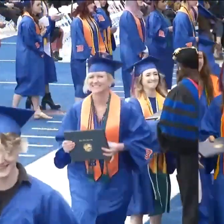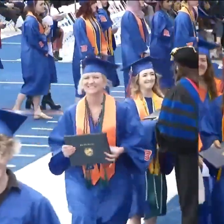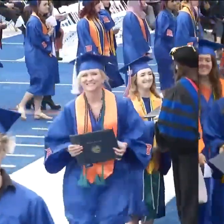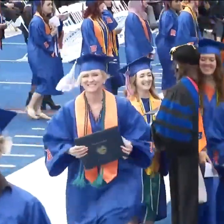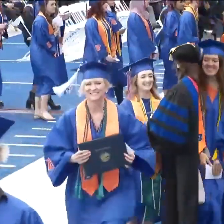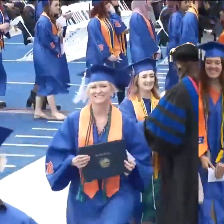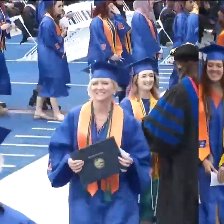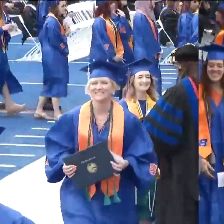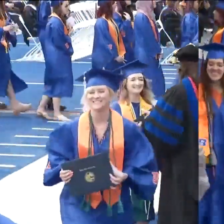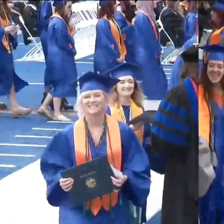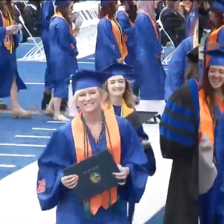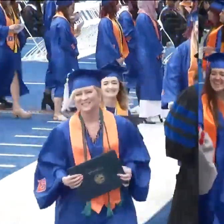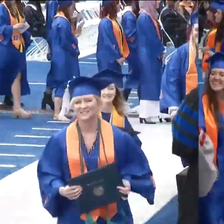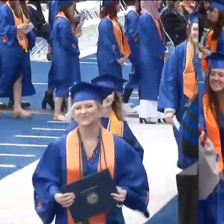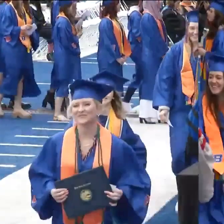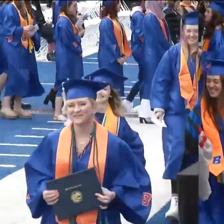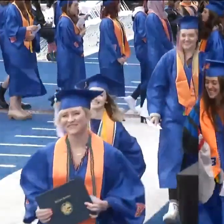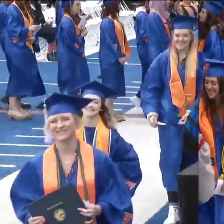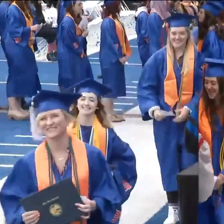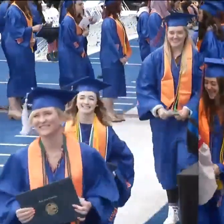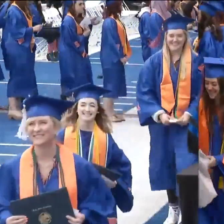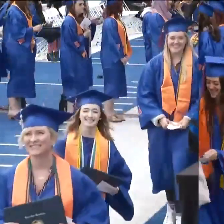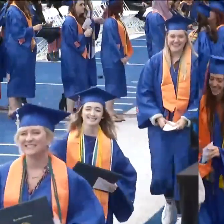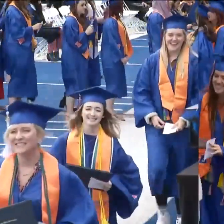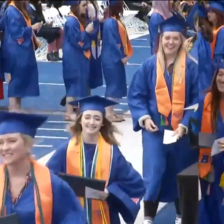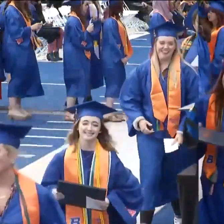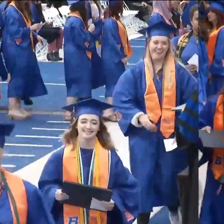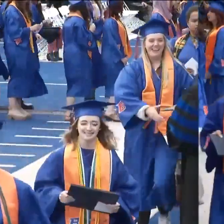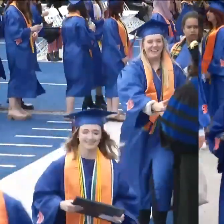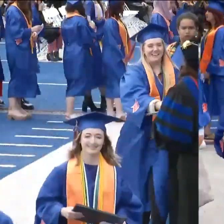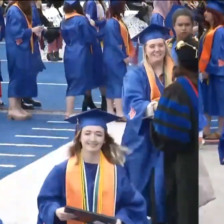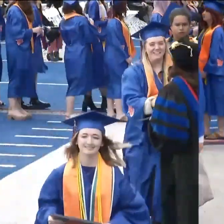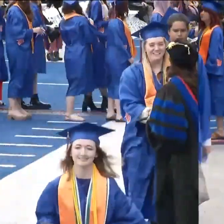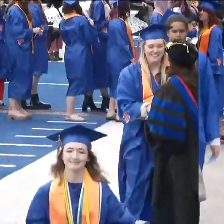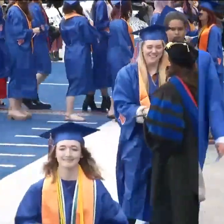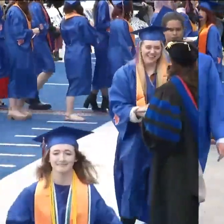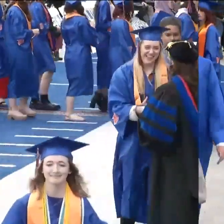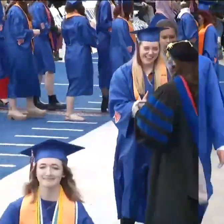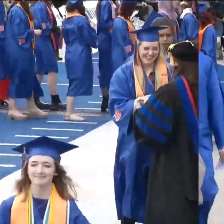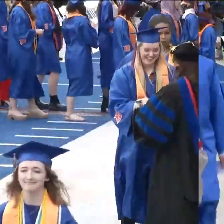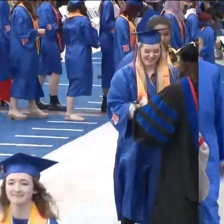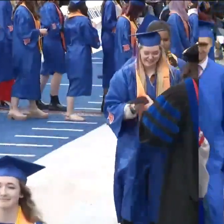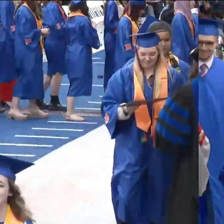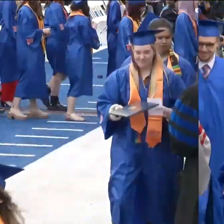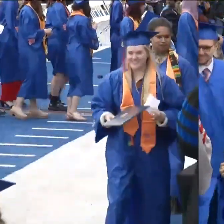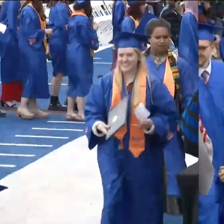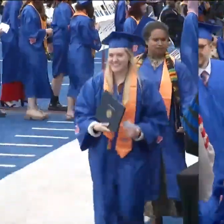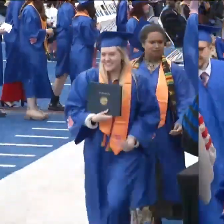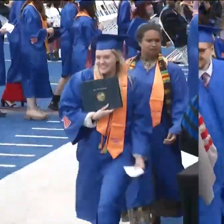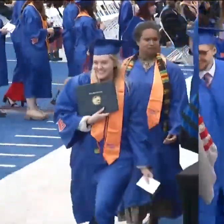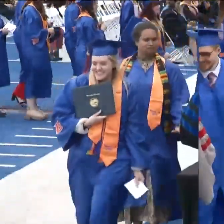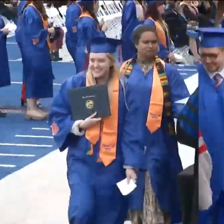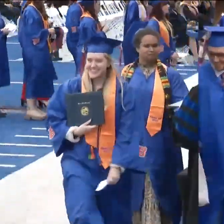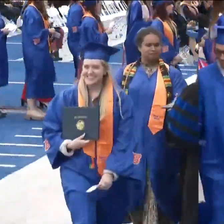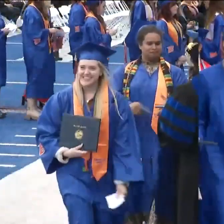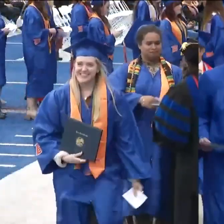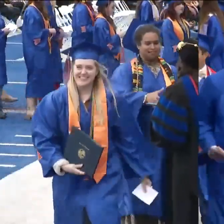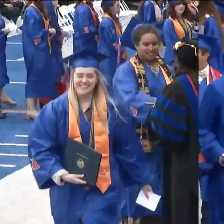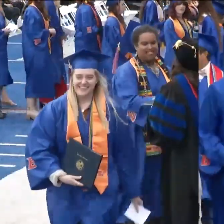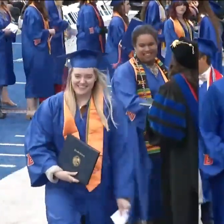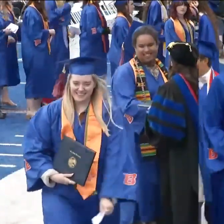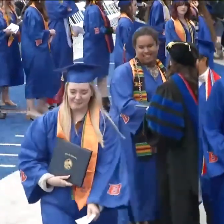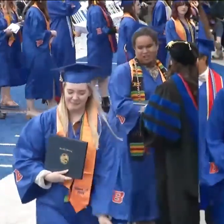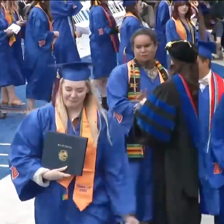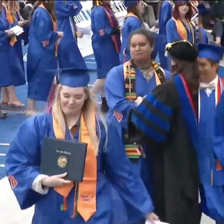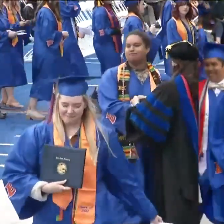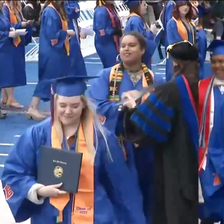Caldwell. Carissa Lee Campbell. Braden Troy Olson. Triana Opal Cousins. Bill Franco